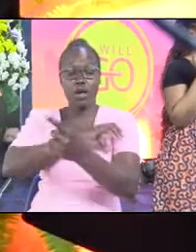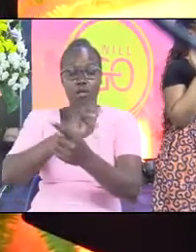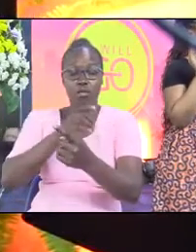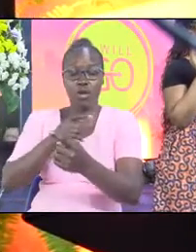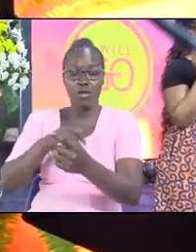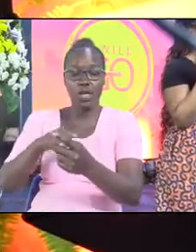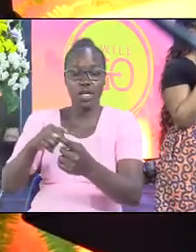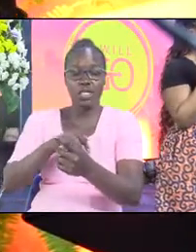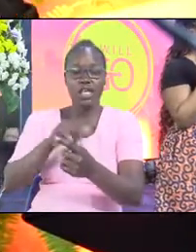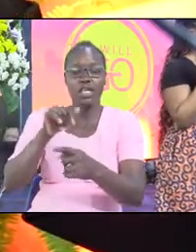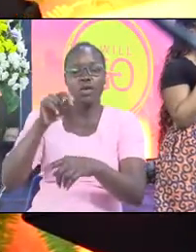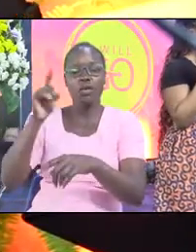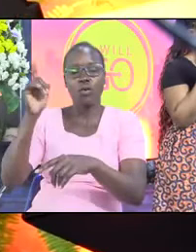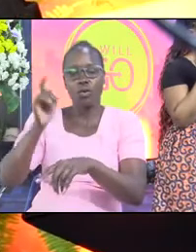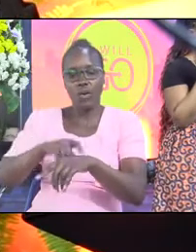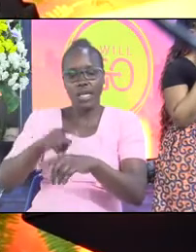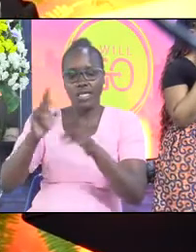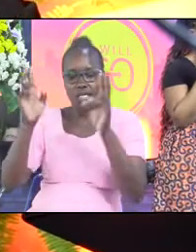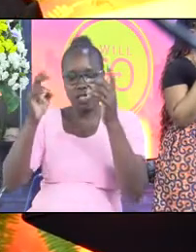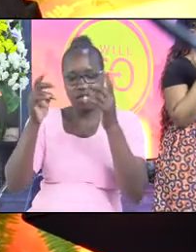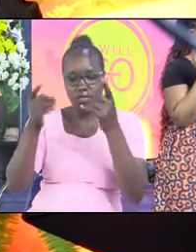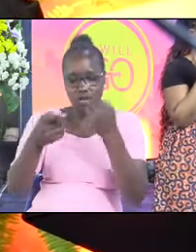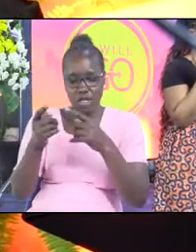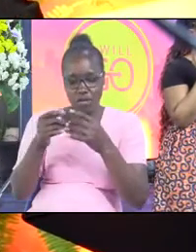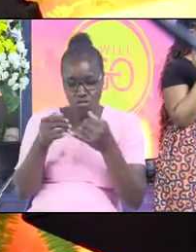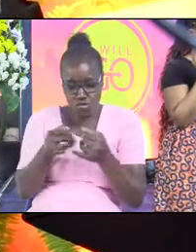devil comes, oh Father, and try